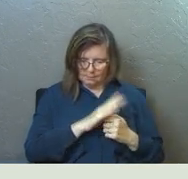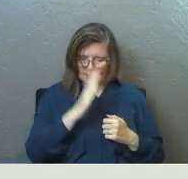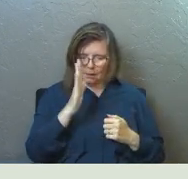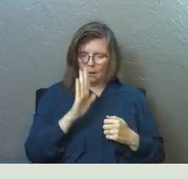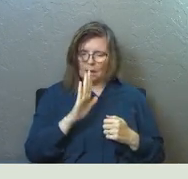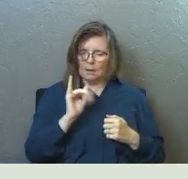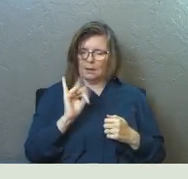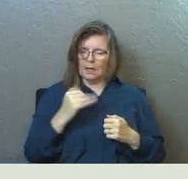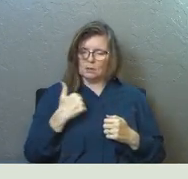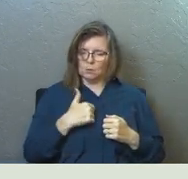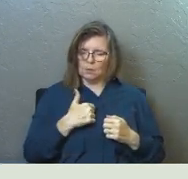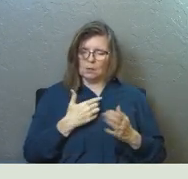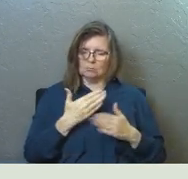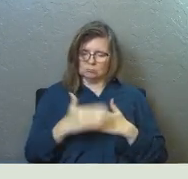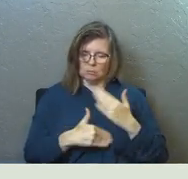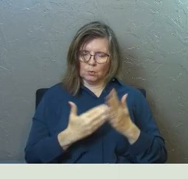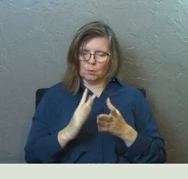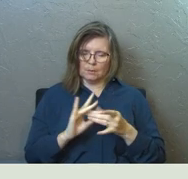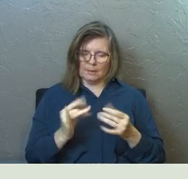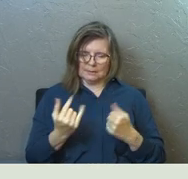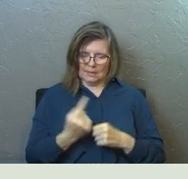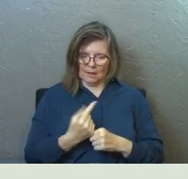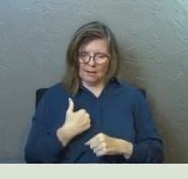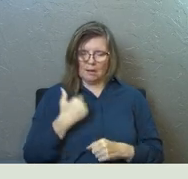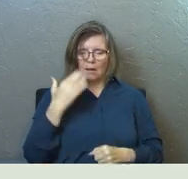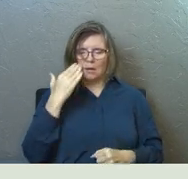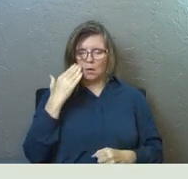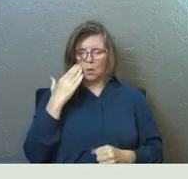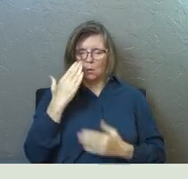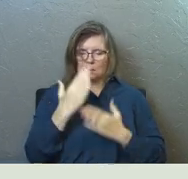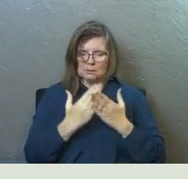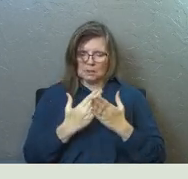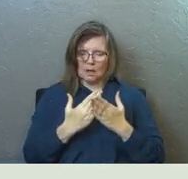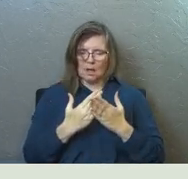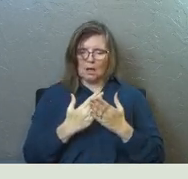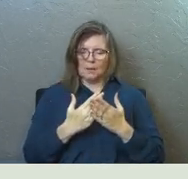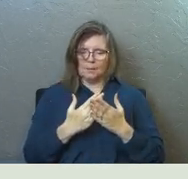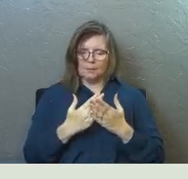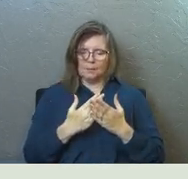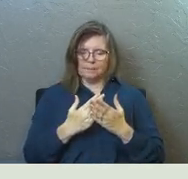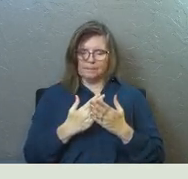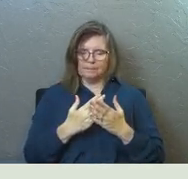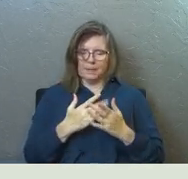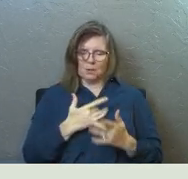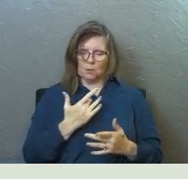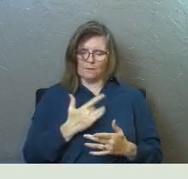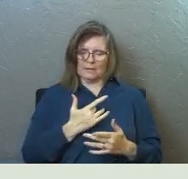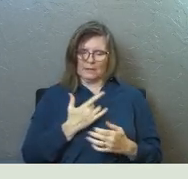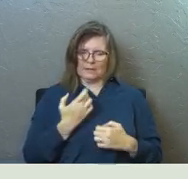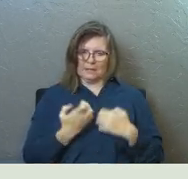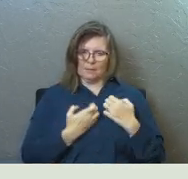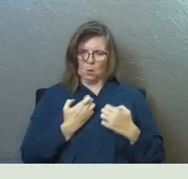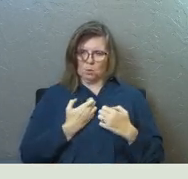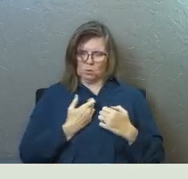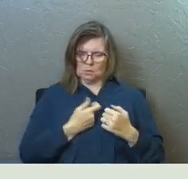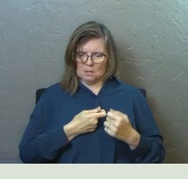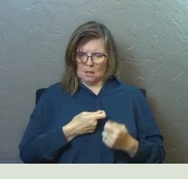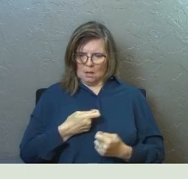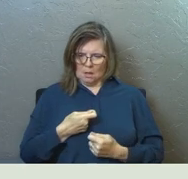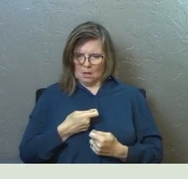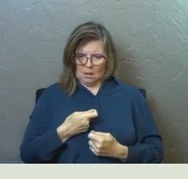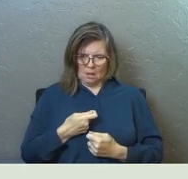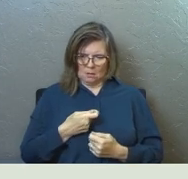And God, even as we were walking through this message today, Lord, I know some, Lord, were sitting in the seats, God, and they were feeling this emotional